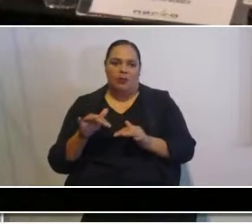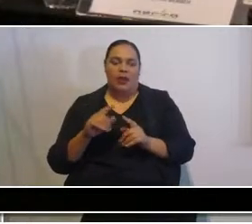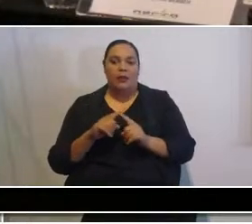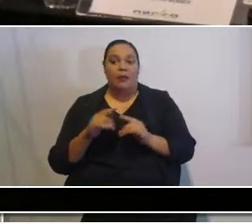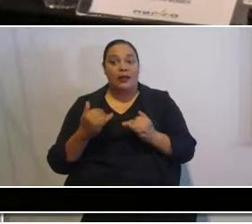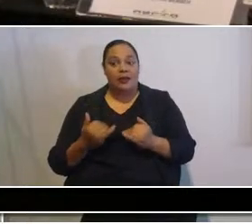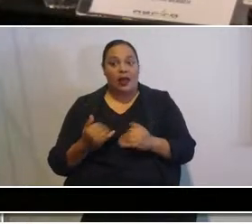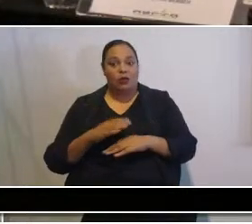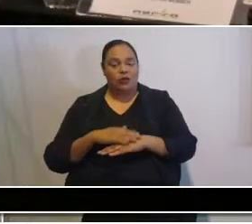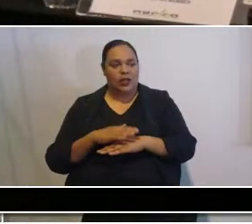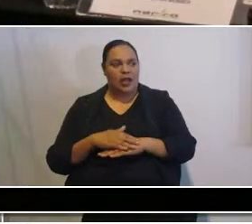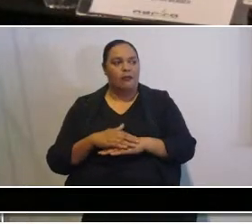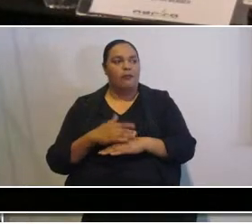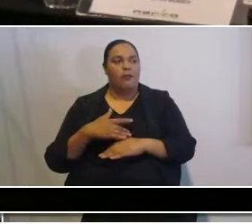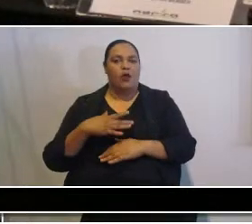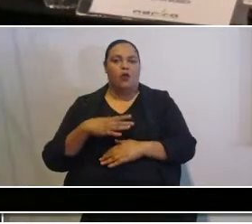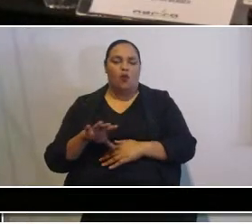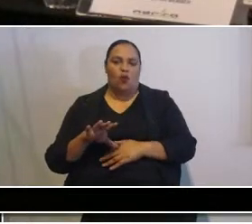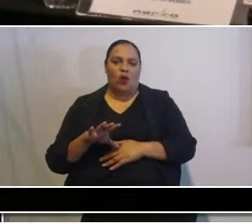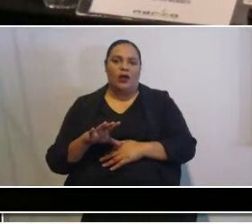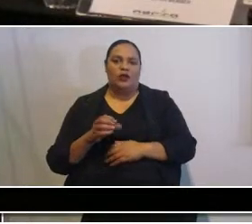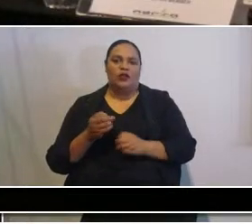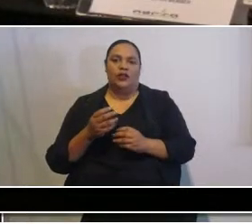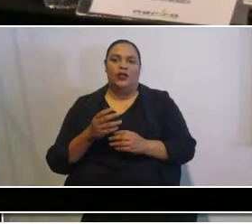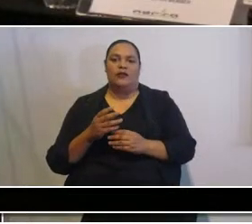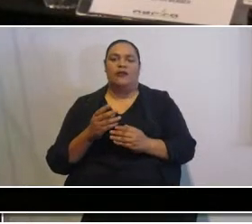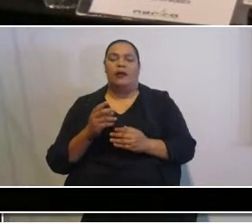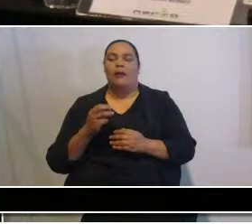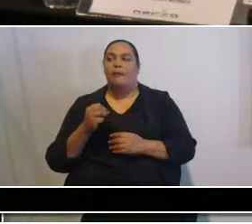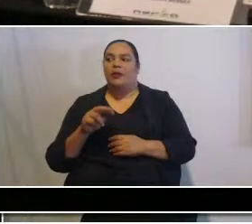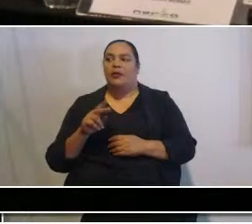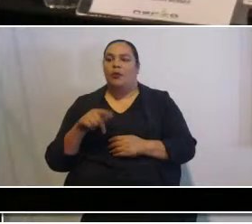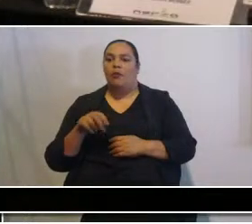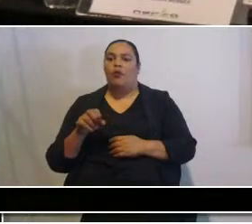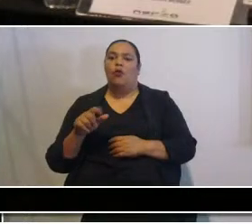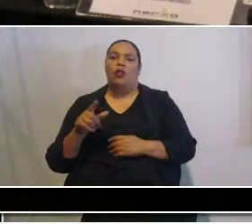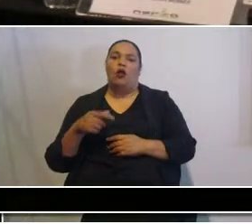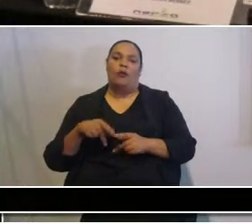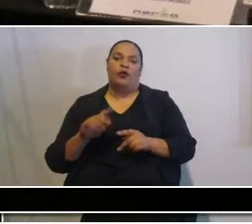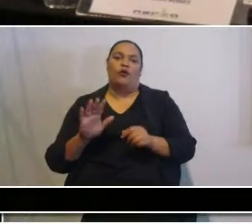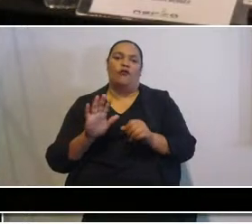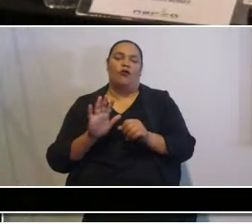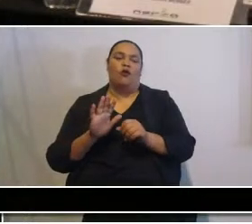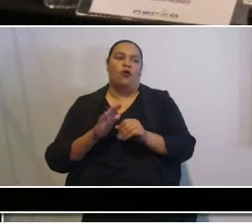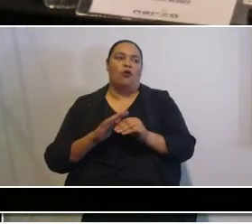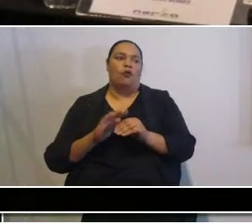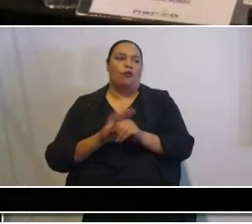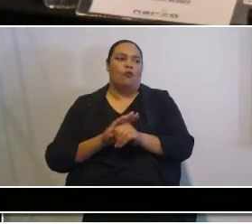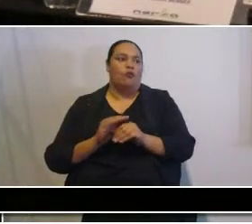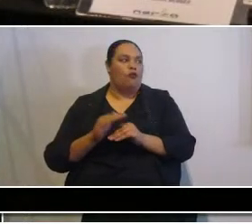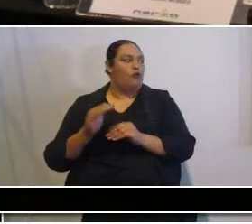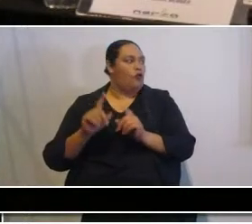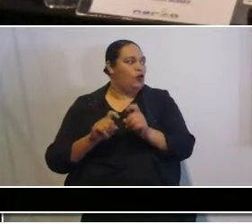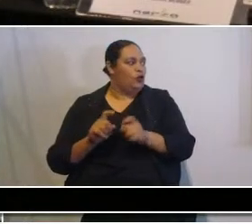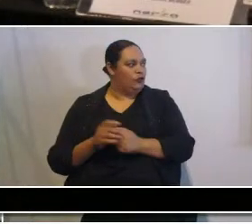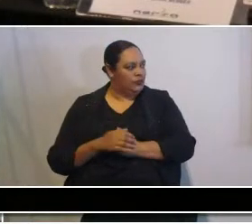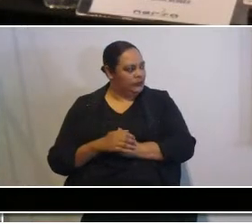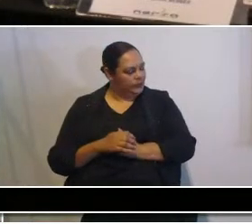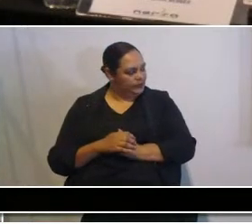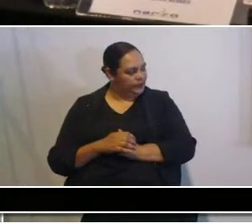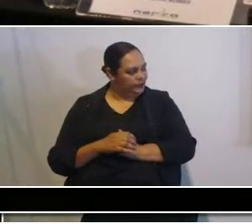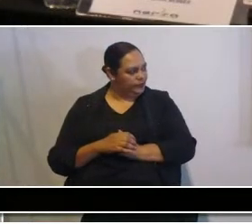this point in time, I would like to give Mr. Pukula an opportunity for follow-up questions. Thank you,